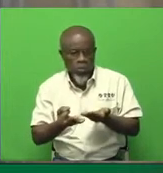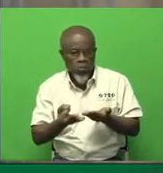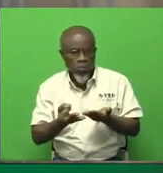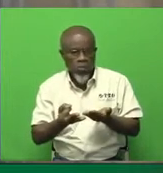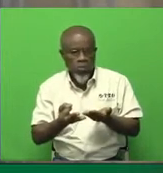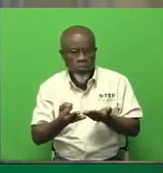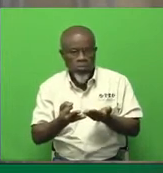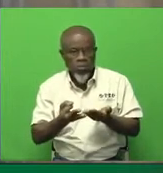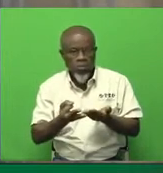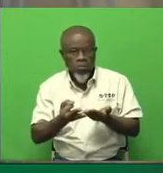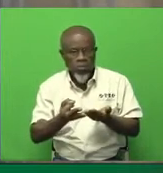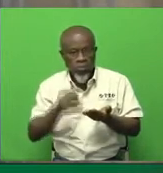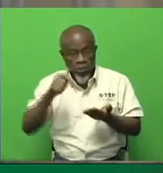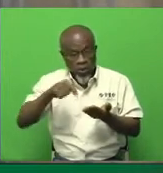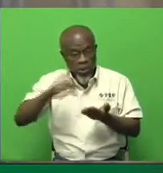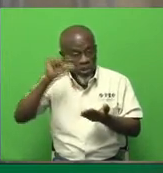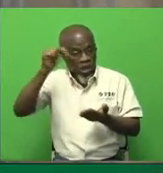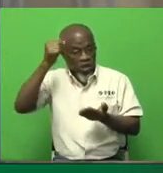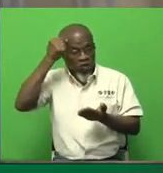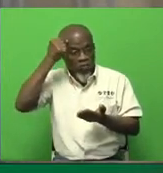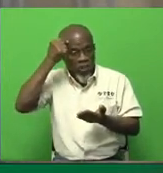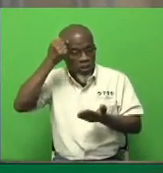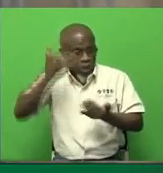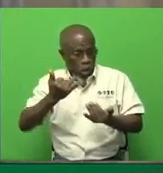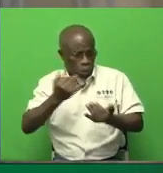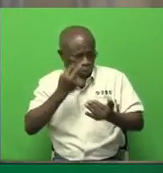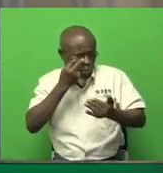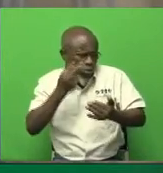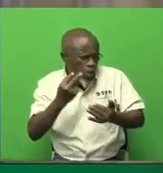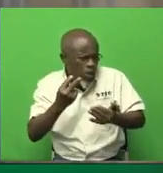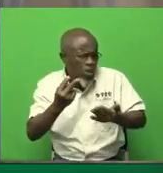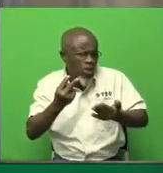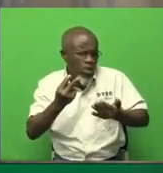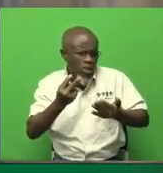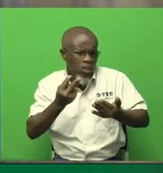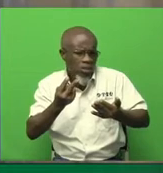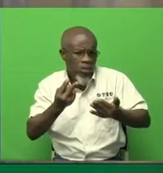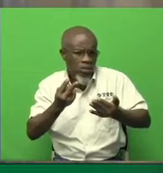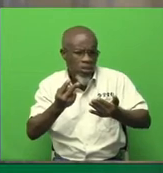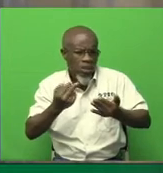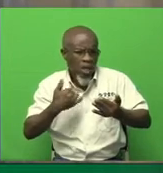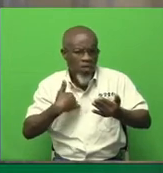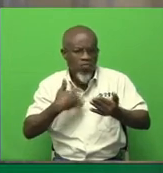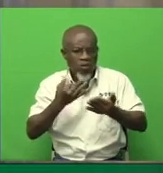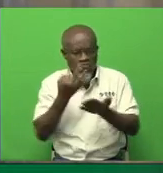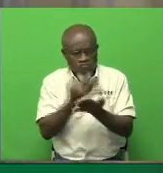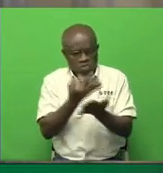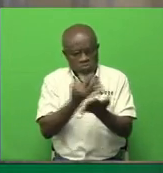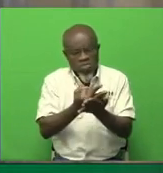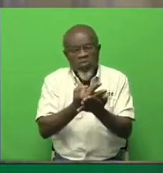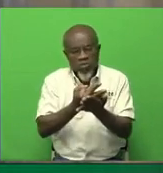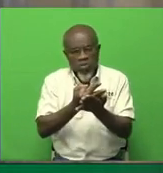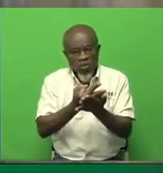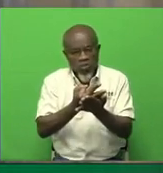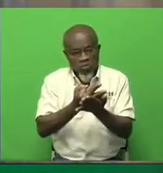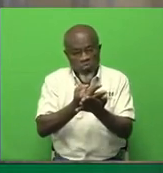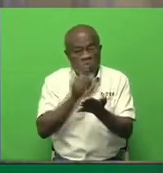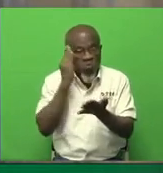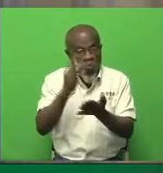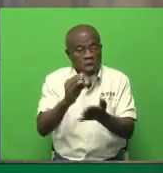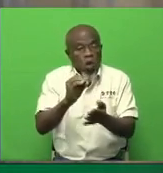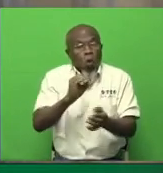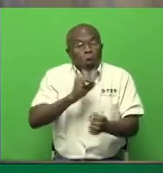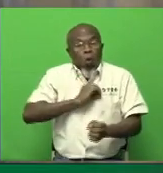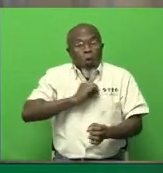now at the point where we are viewed as having a substantial risk of default on principle or interest payments for government